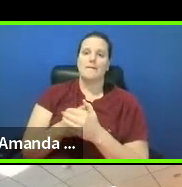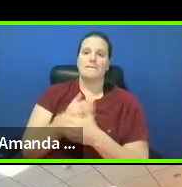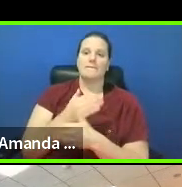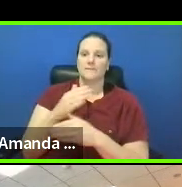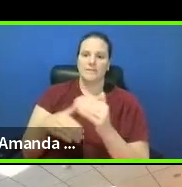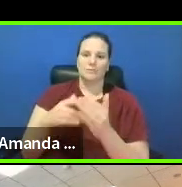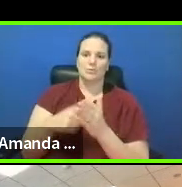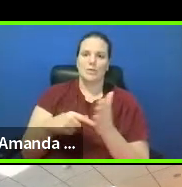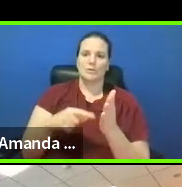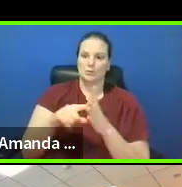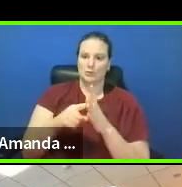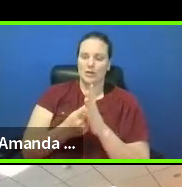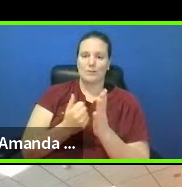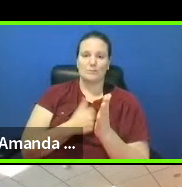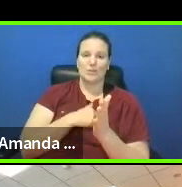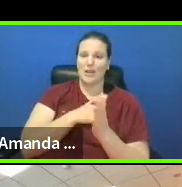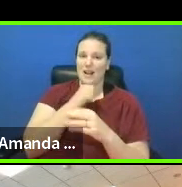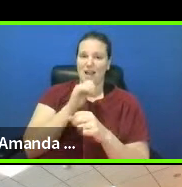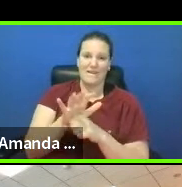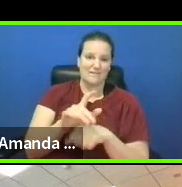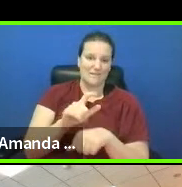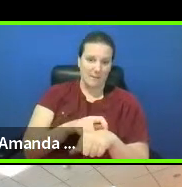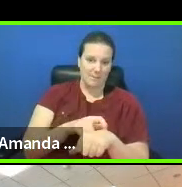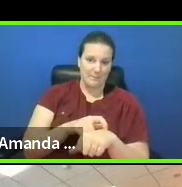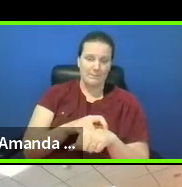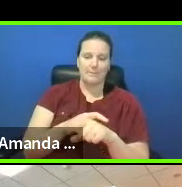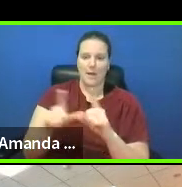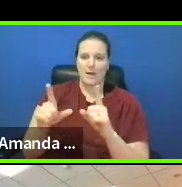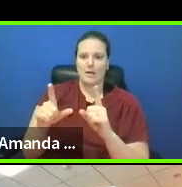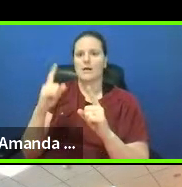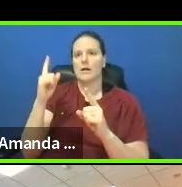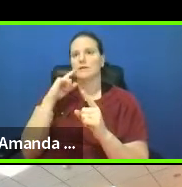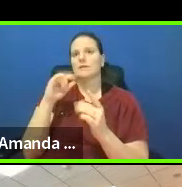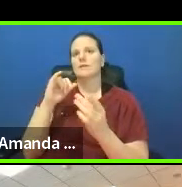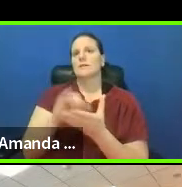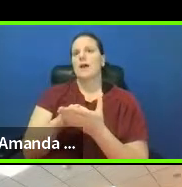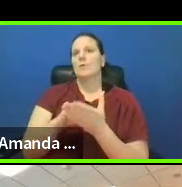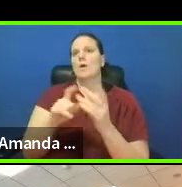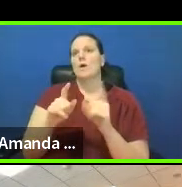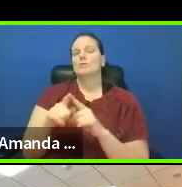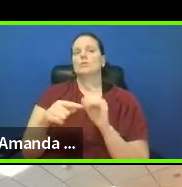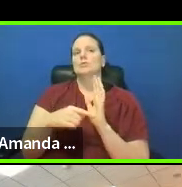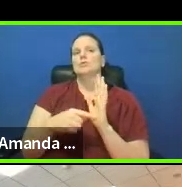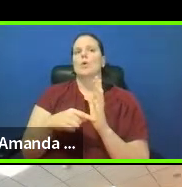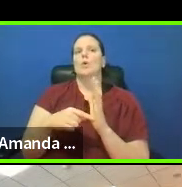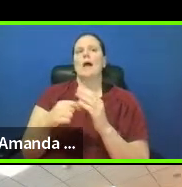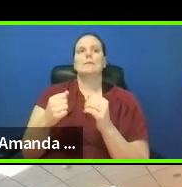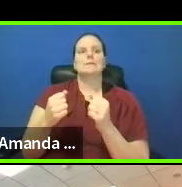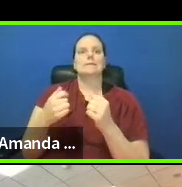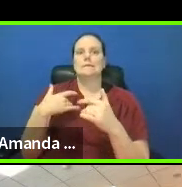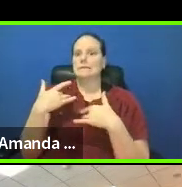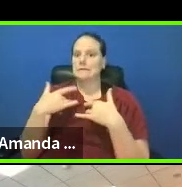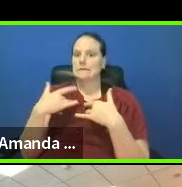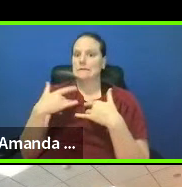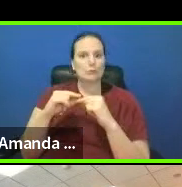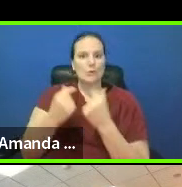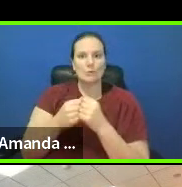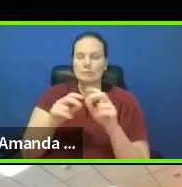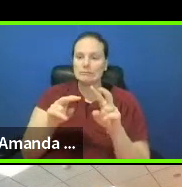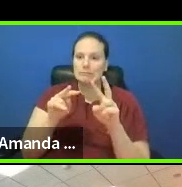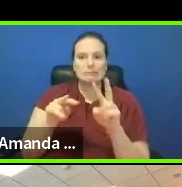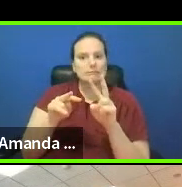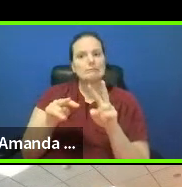what you started. I'm sorry we didn't have as much time, but I think that it will also demonstrate to you how eager this group is